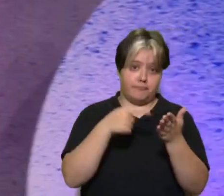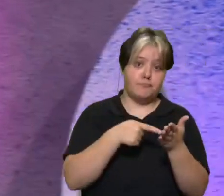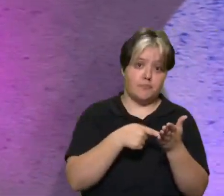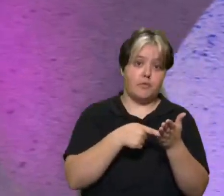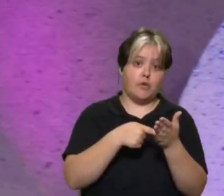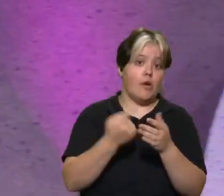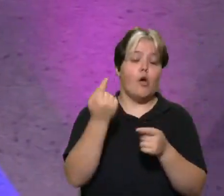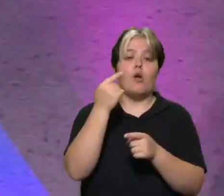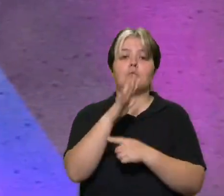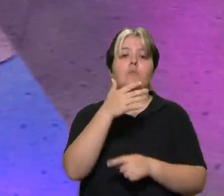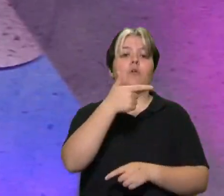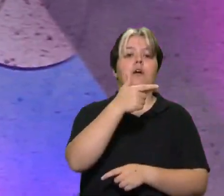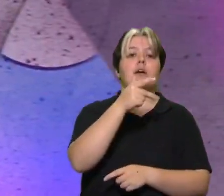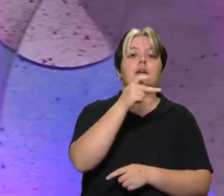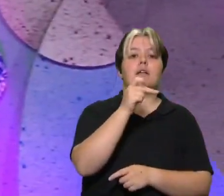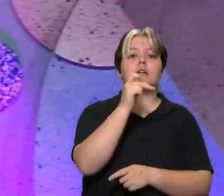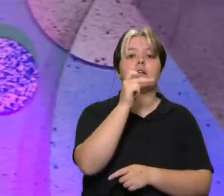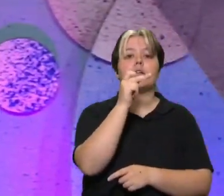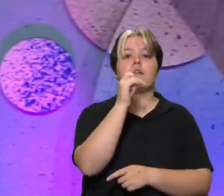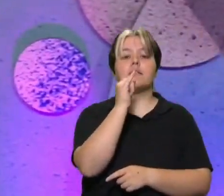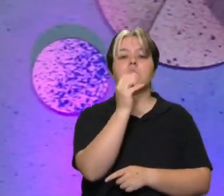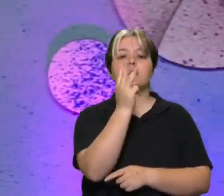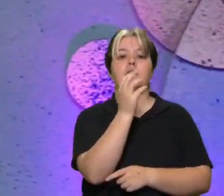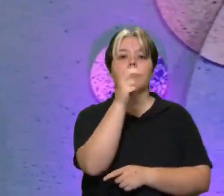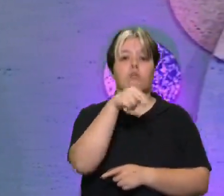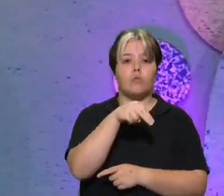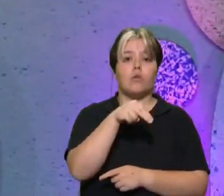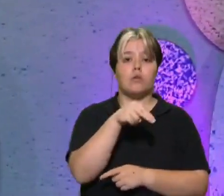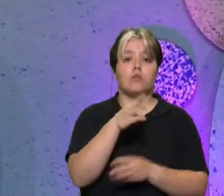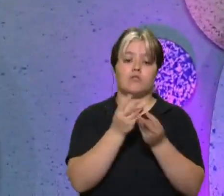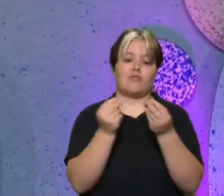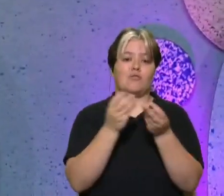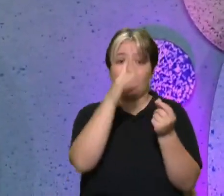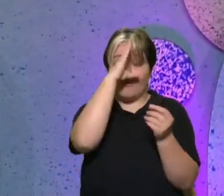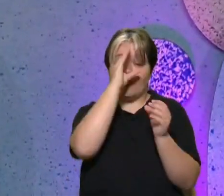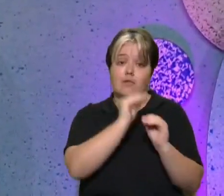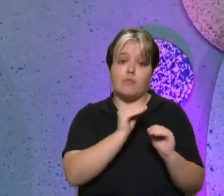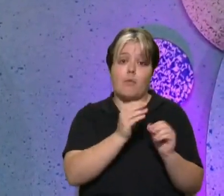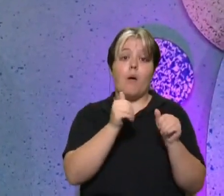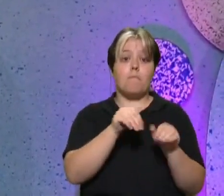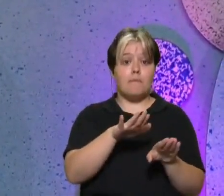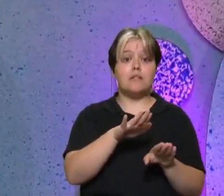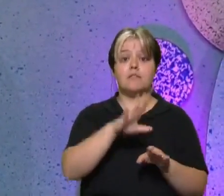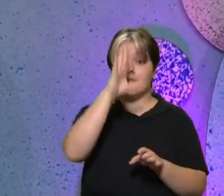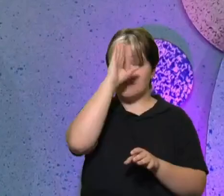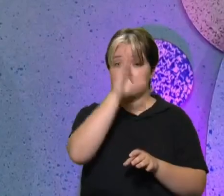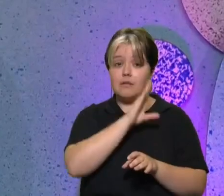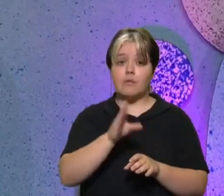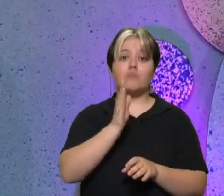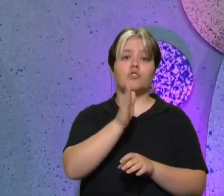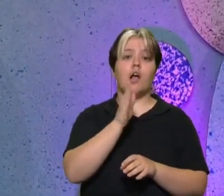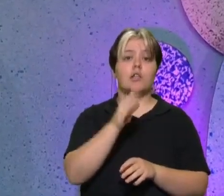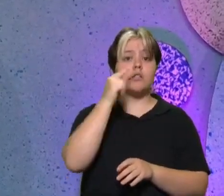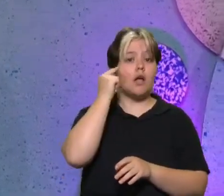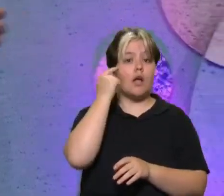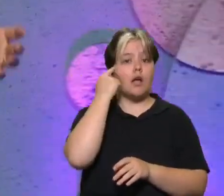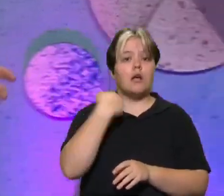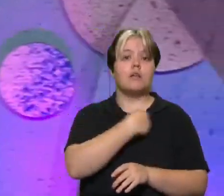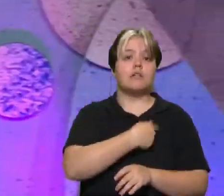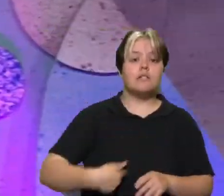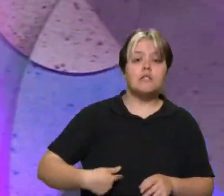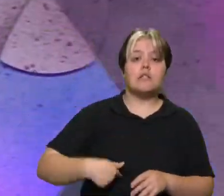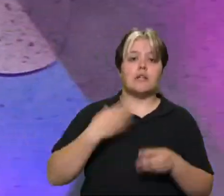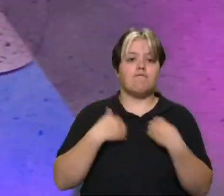States because of Taiwan. Sometimes there's a very delicate situation. We don't know what's going to happen. And so China is also very worried about